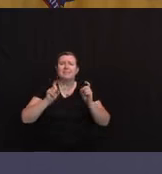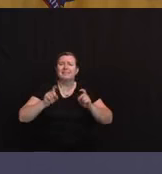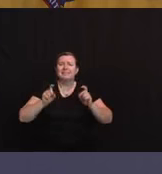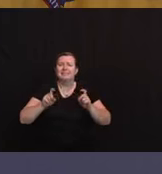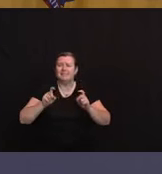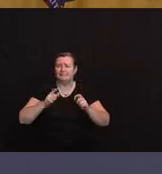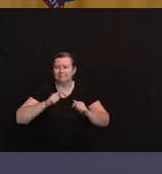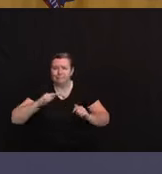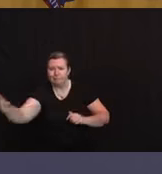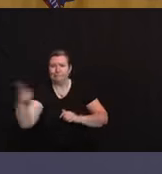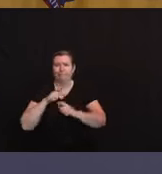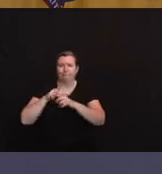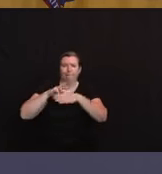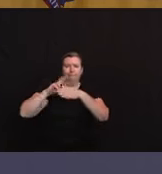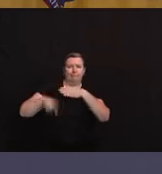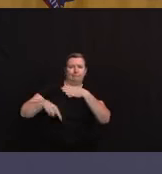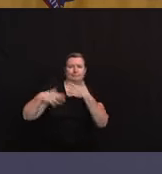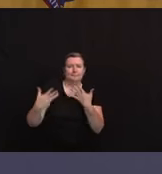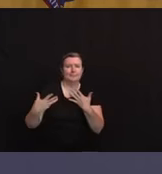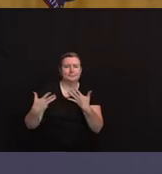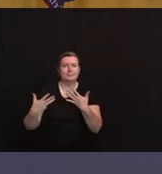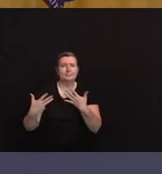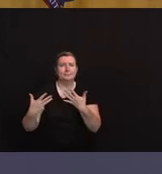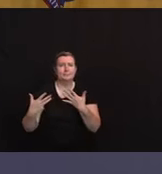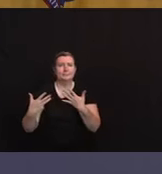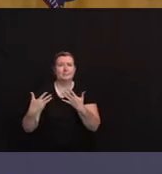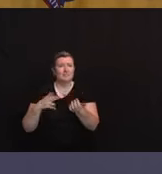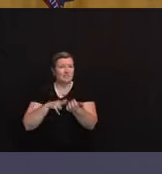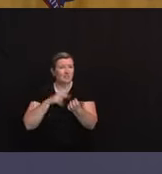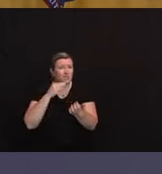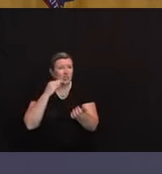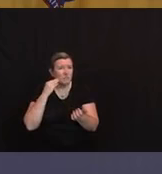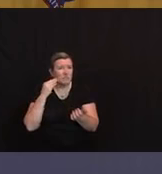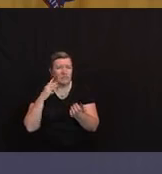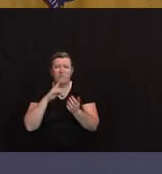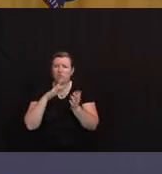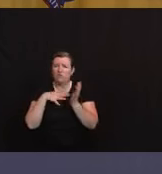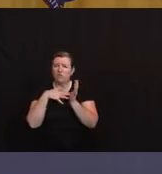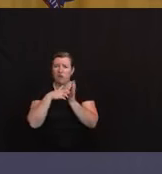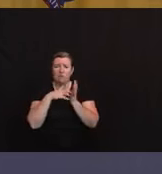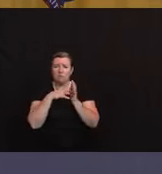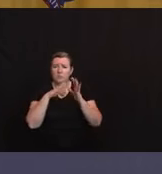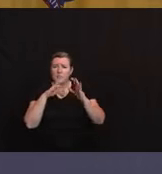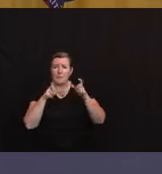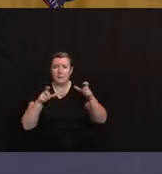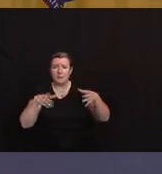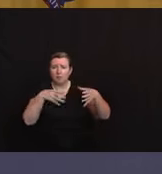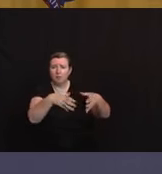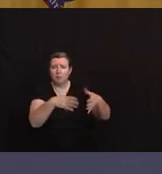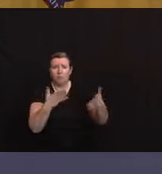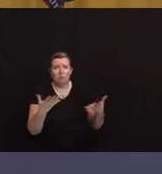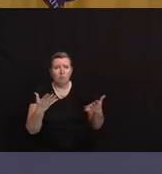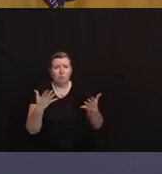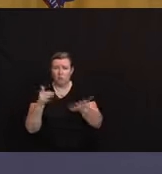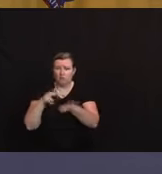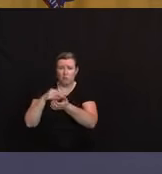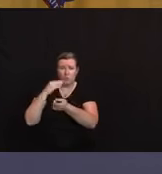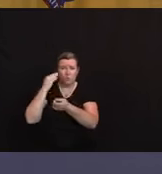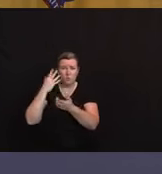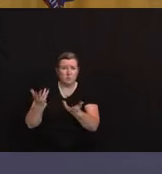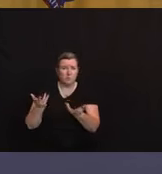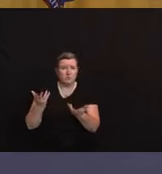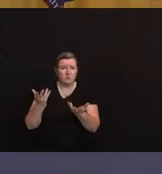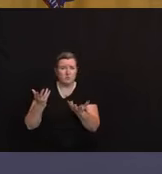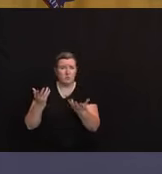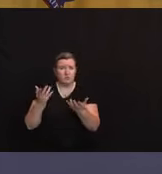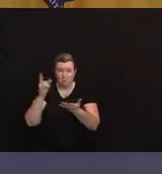mean, this is our most vulnerable population. If we have to wait a week for somebody to get tested, unfortunately, they may die before we get the results